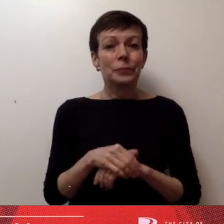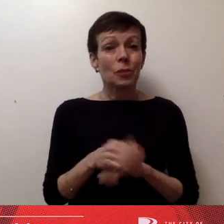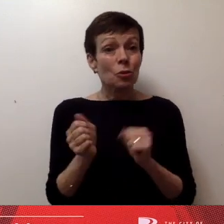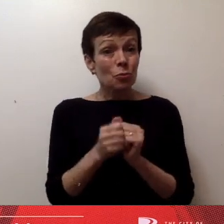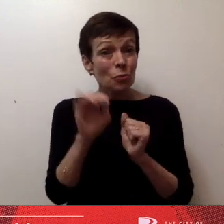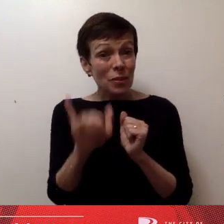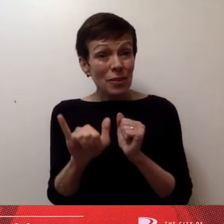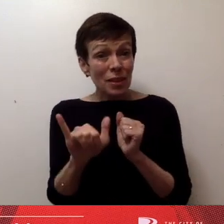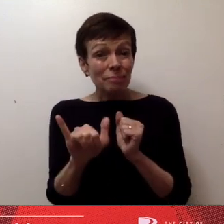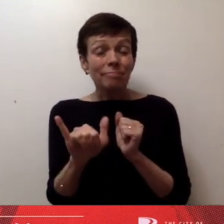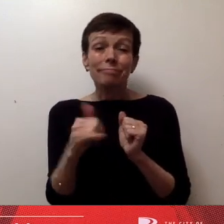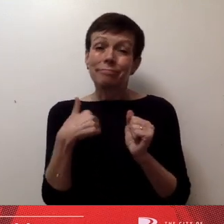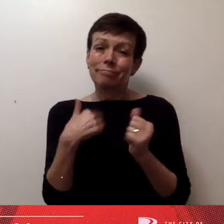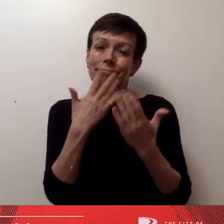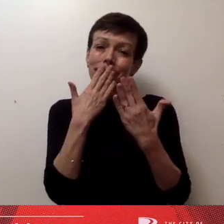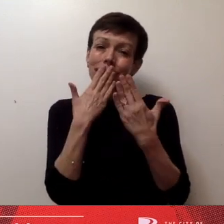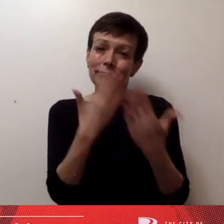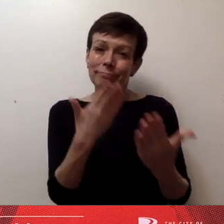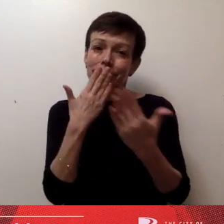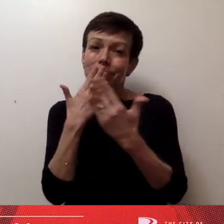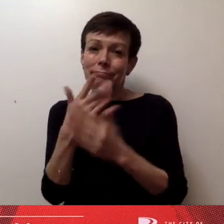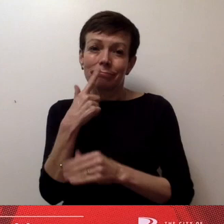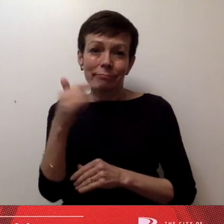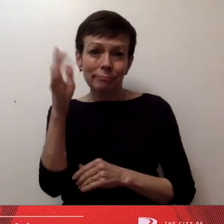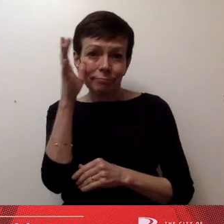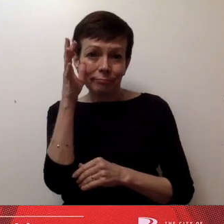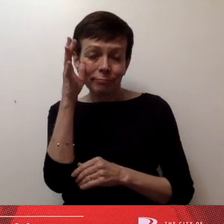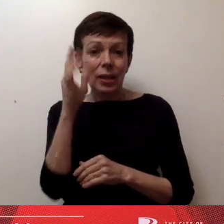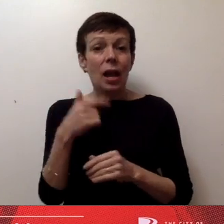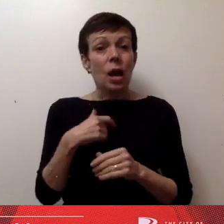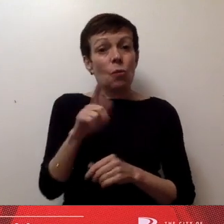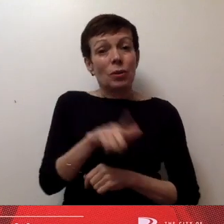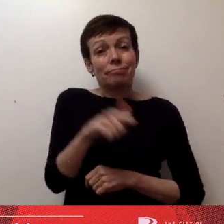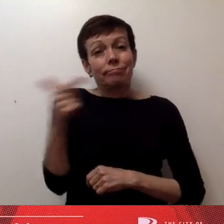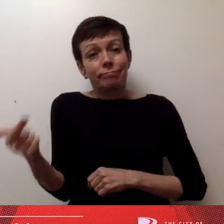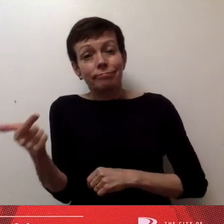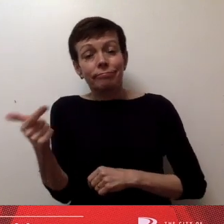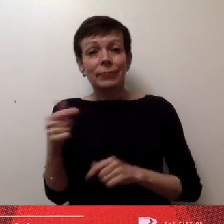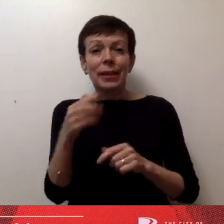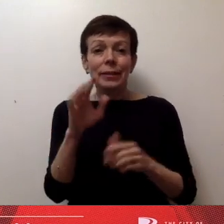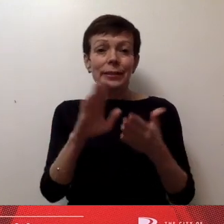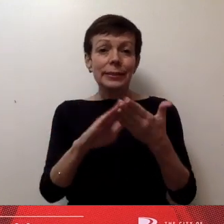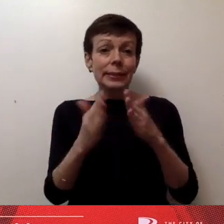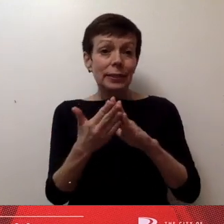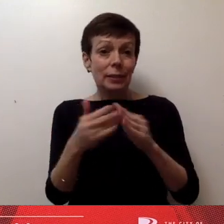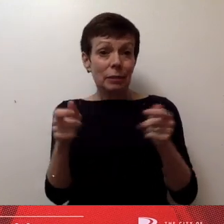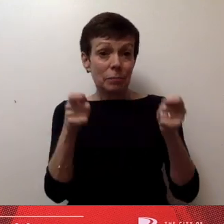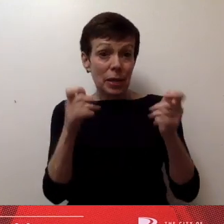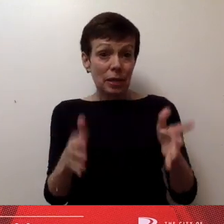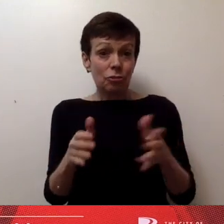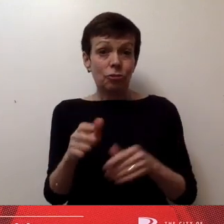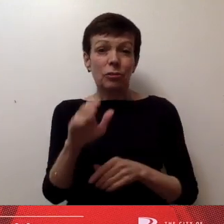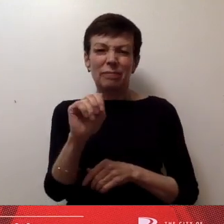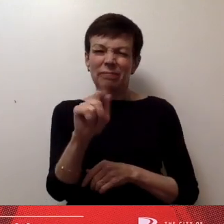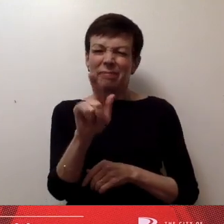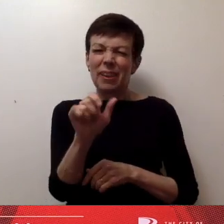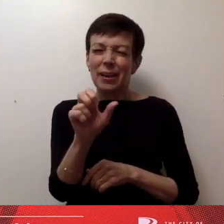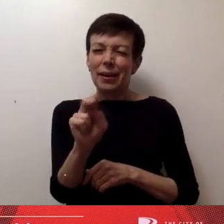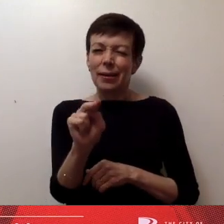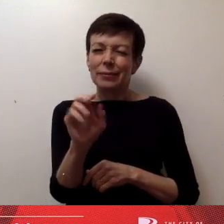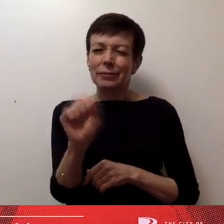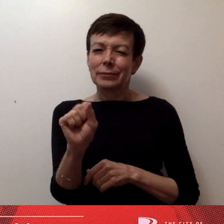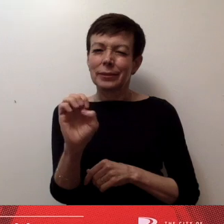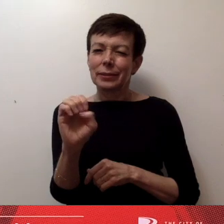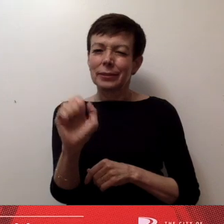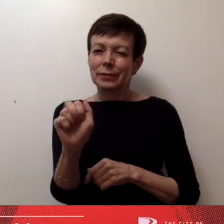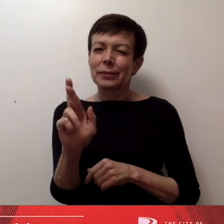want to thank Red Deerians. I'm going to turn it over shortly to our city manager, Alan Seabrook. Again, want to conclude by thanking our citizens for